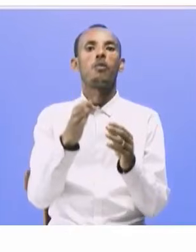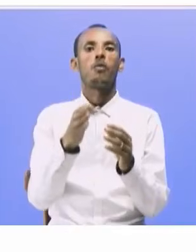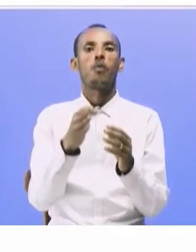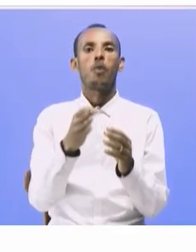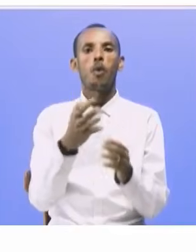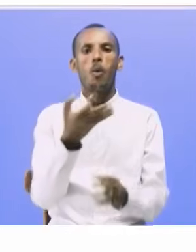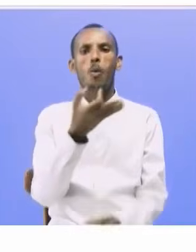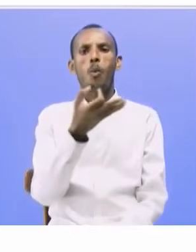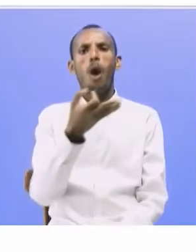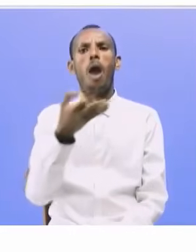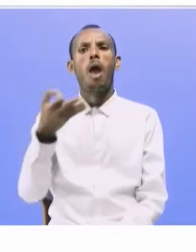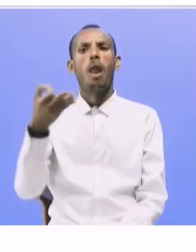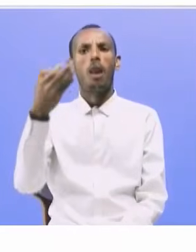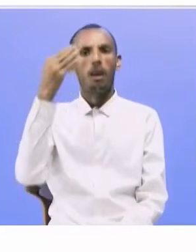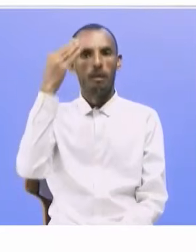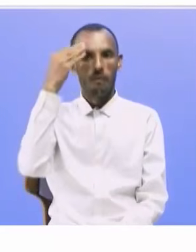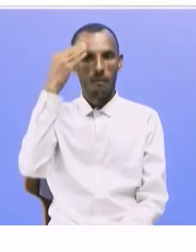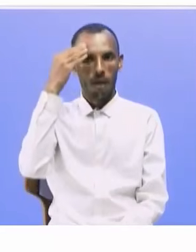well-defined